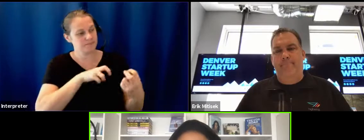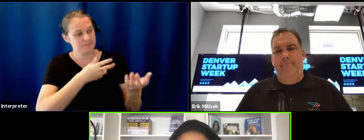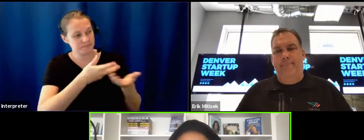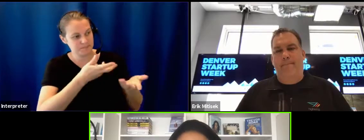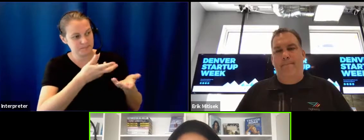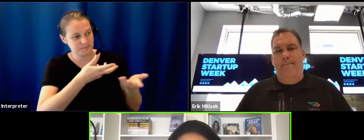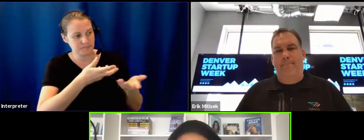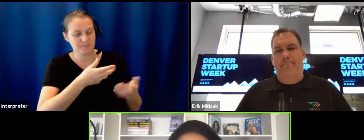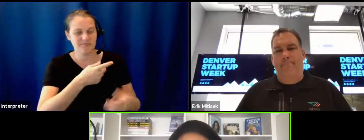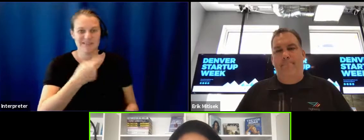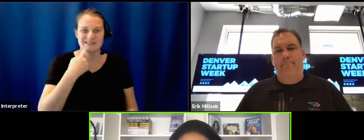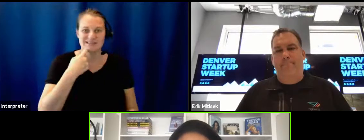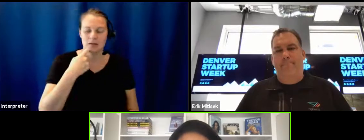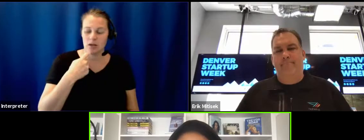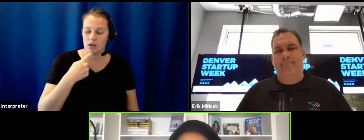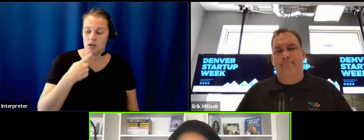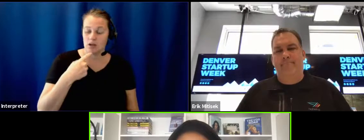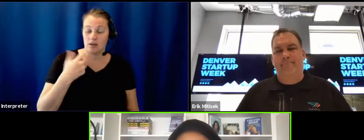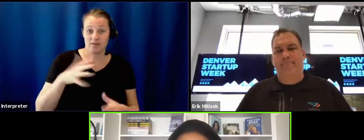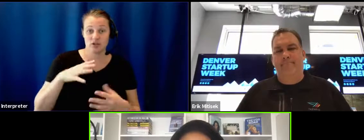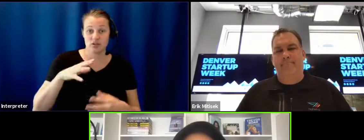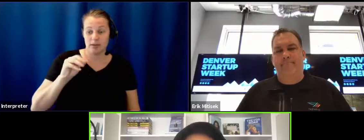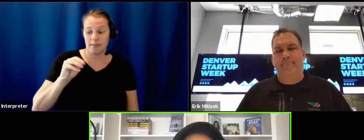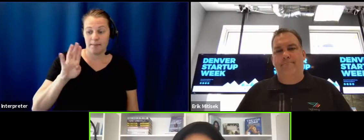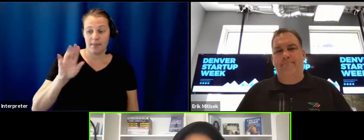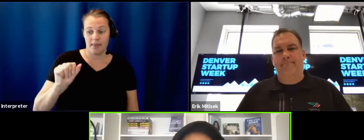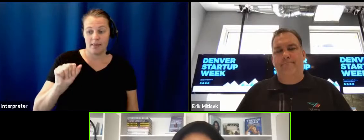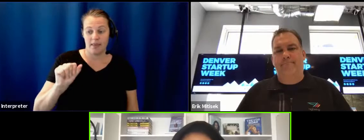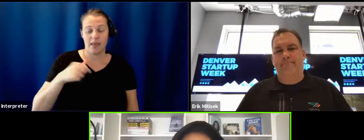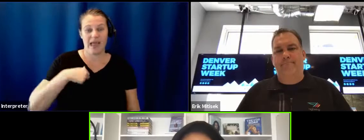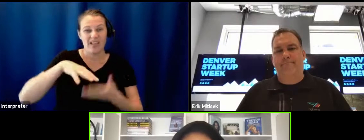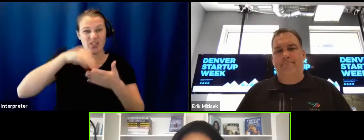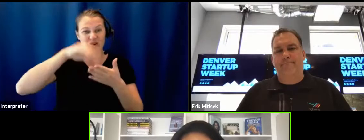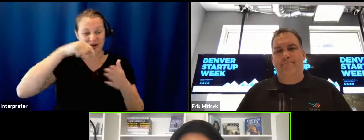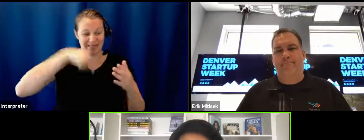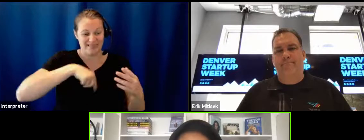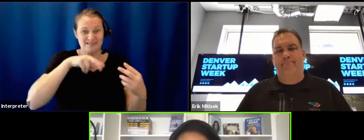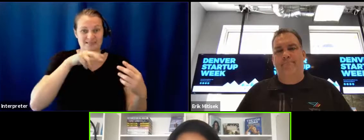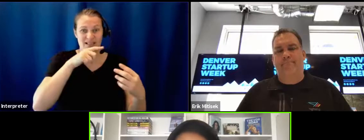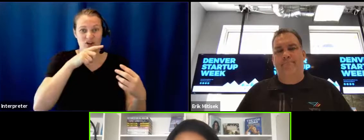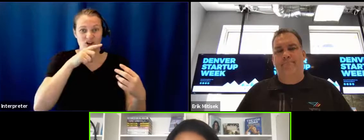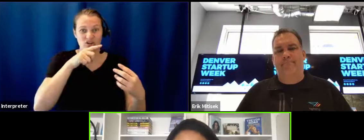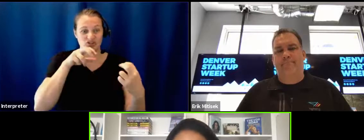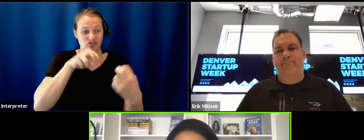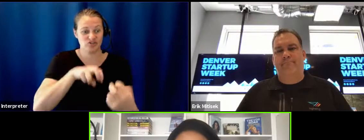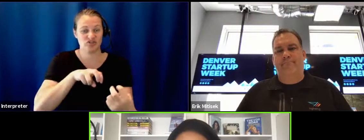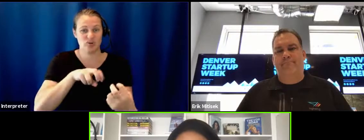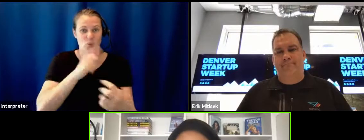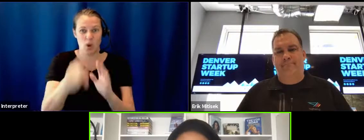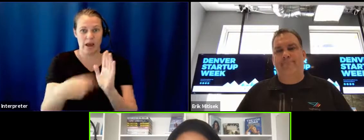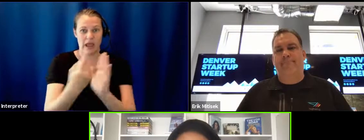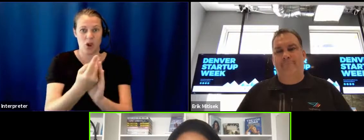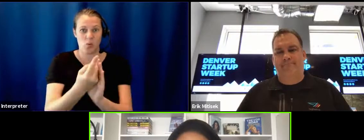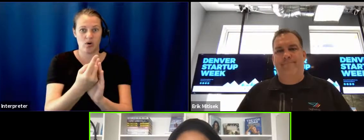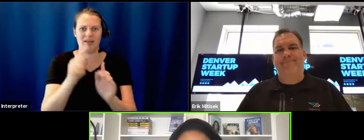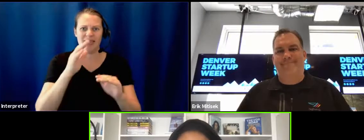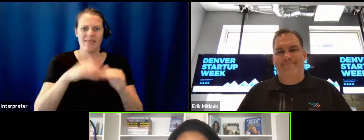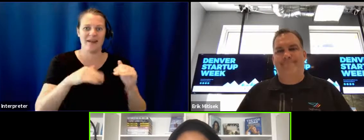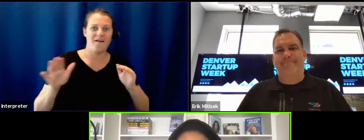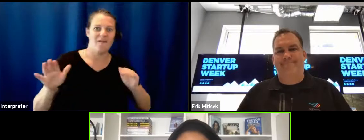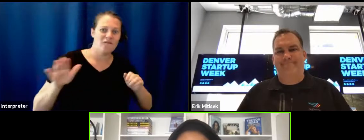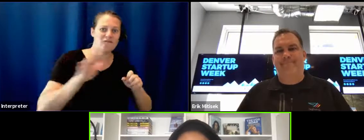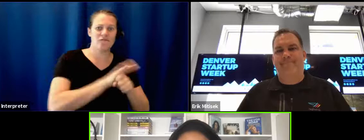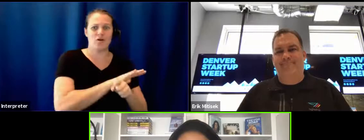just got my MBA and I learned more in this lunch than I learned in that entire MBA class and